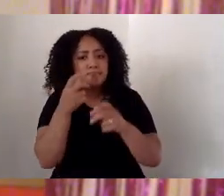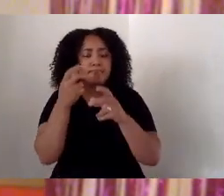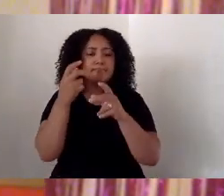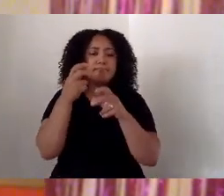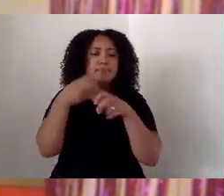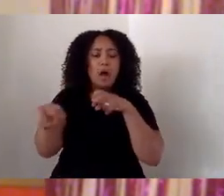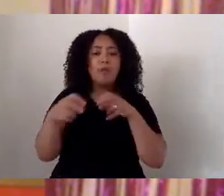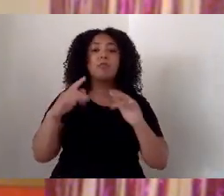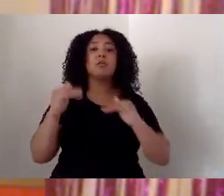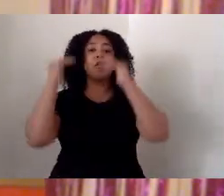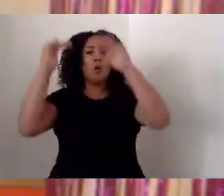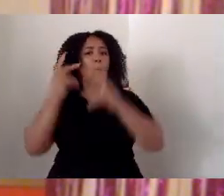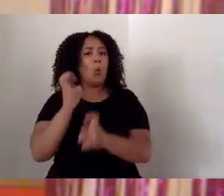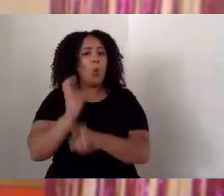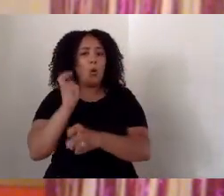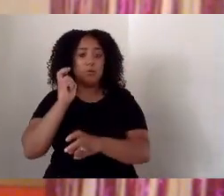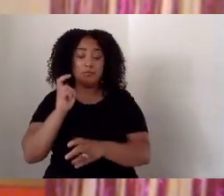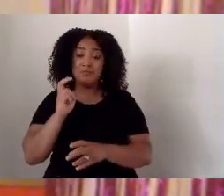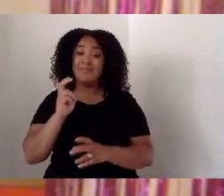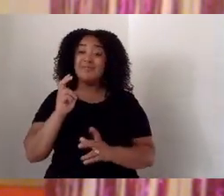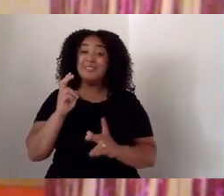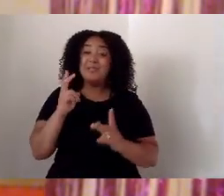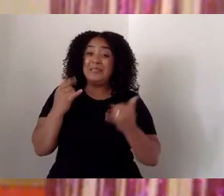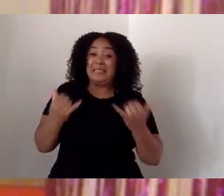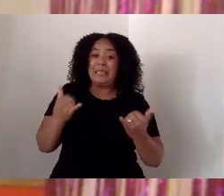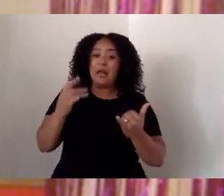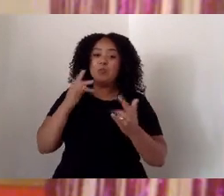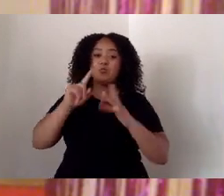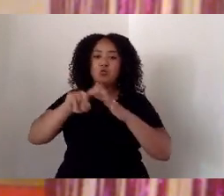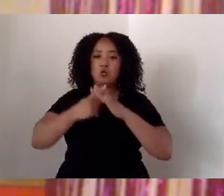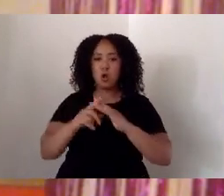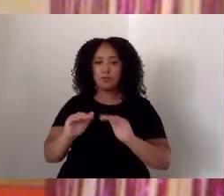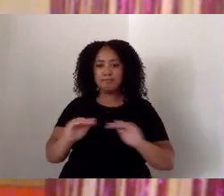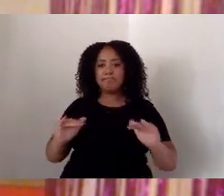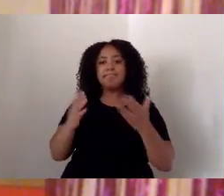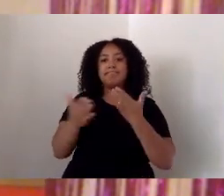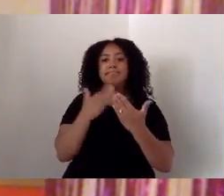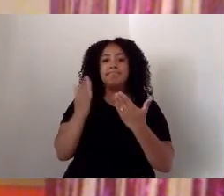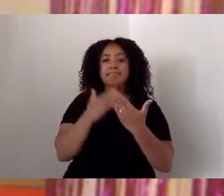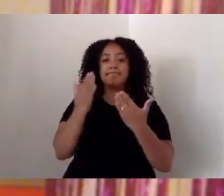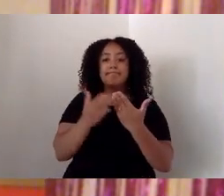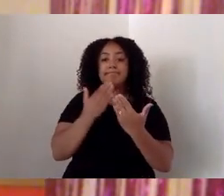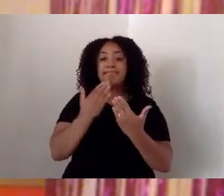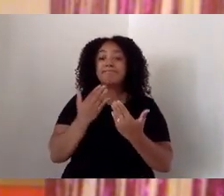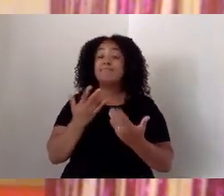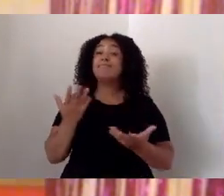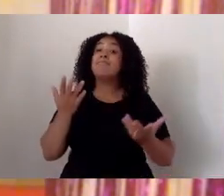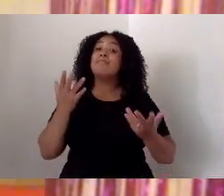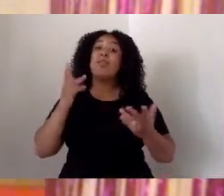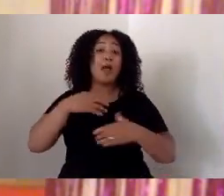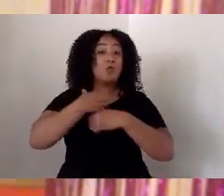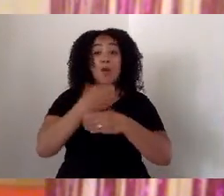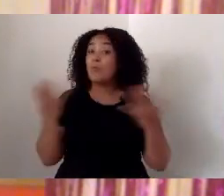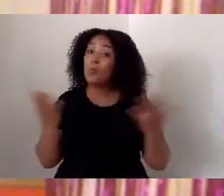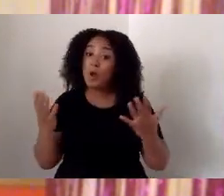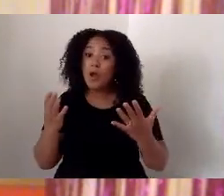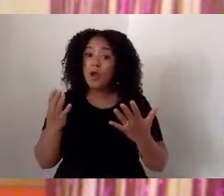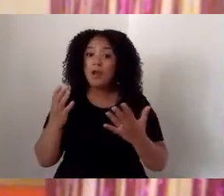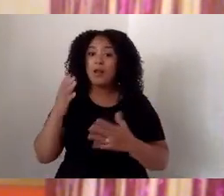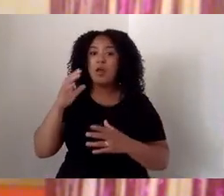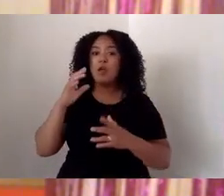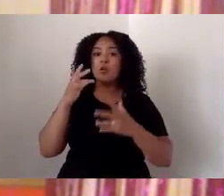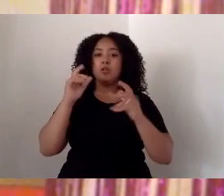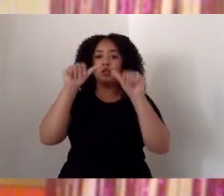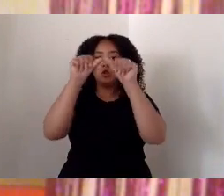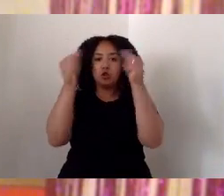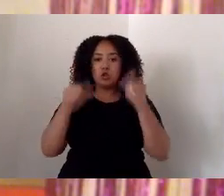time that we start with our easiest one. Today we're gonna be learning how to make shadow puppets. And these are a little bit more complicated than the shadow puppets we grew